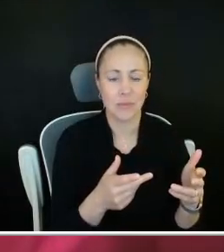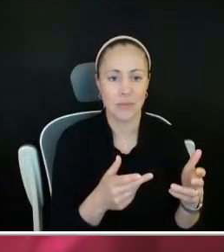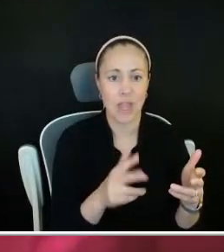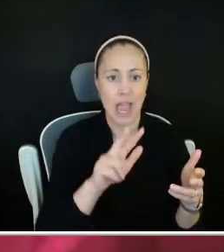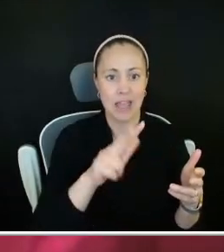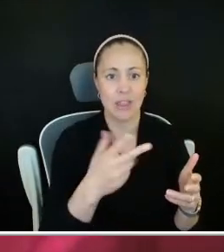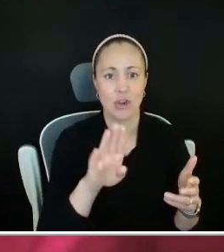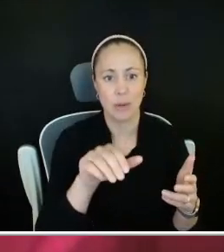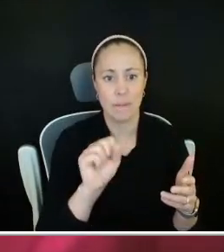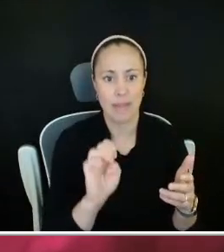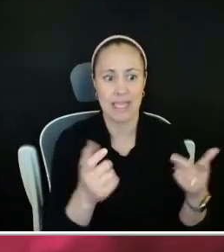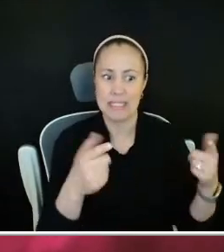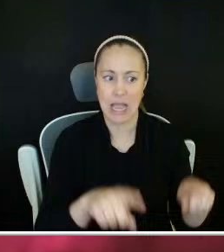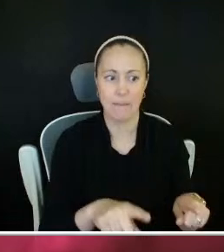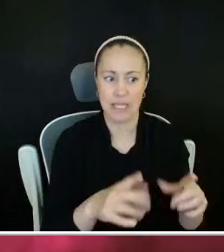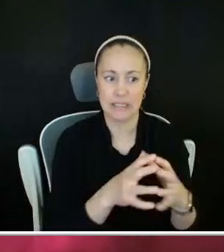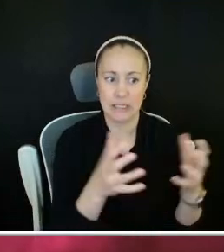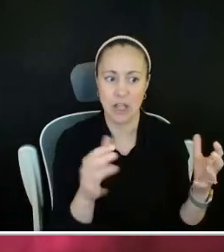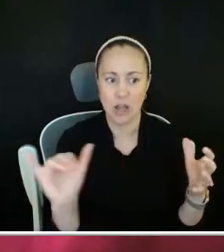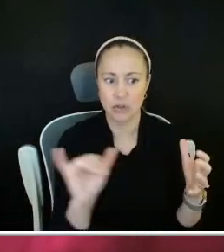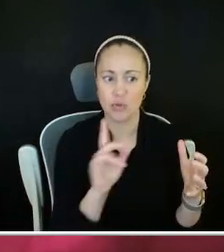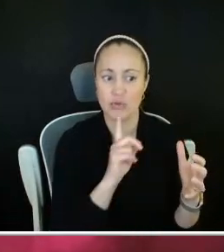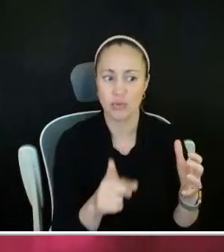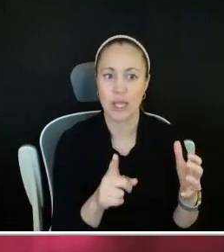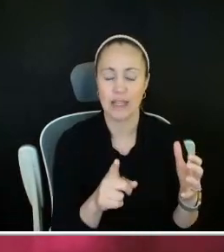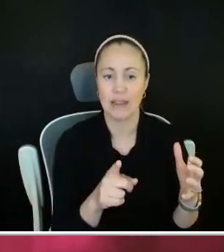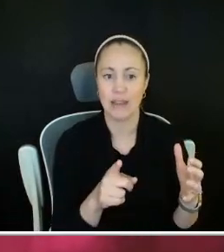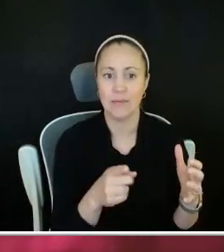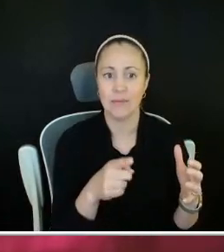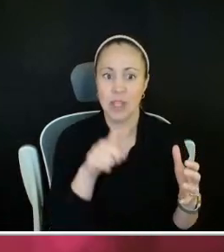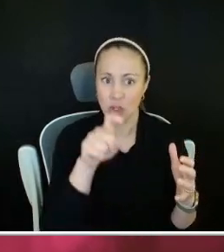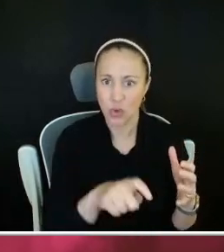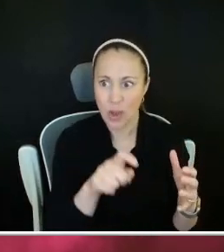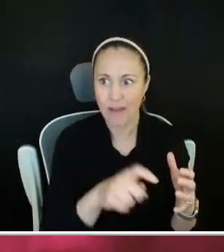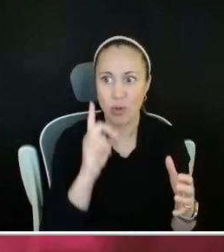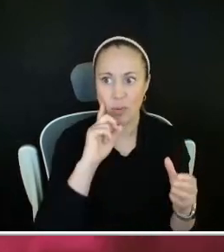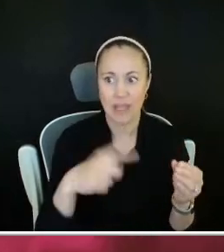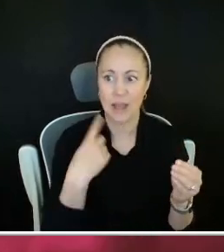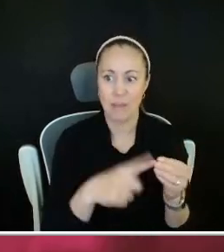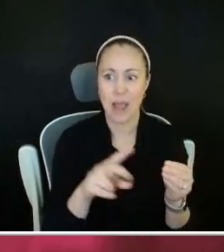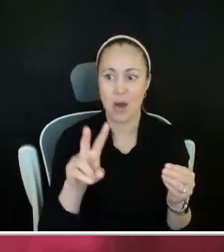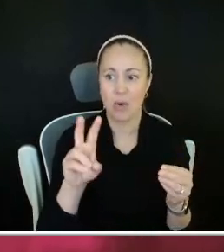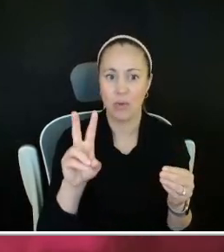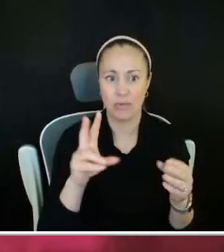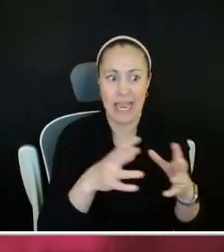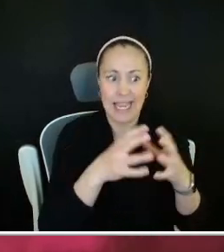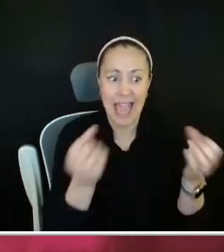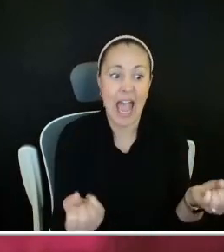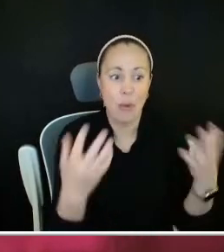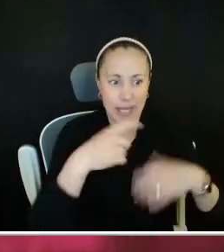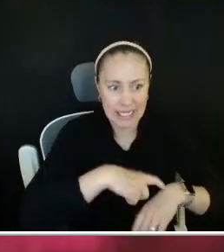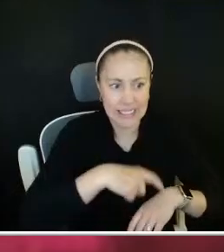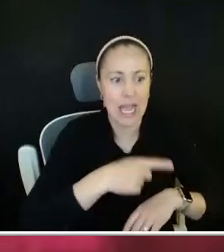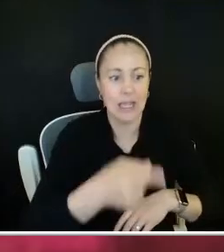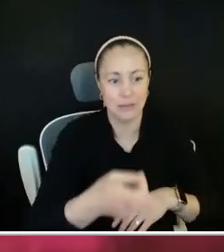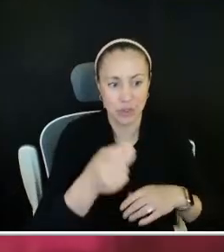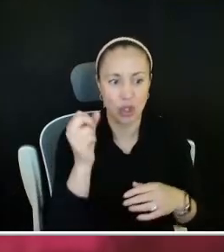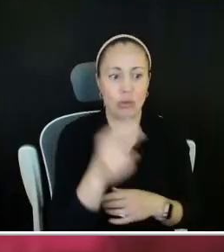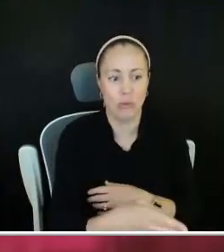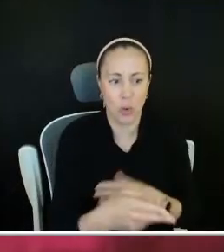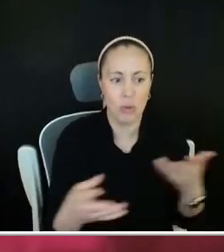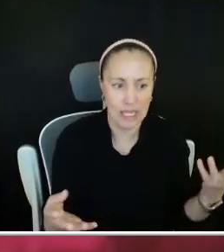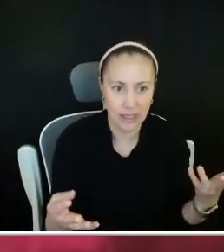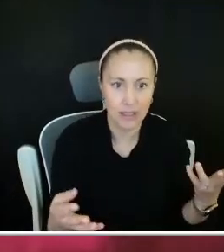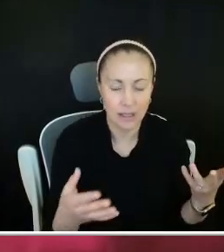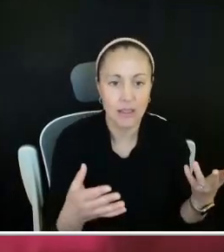base. So you also have to take into account the volume as well as the veracity in